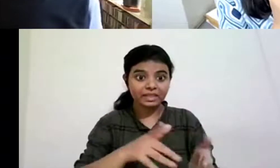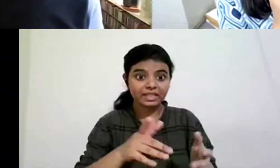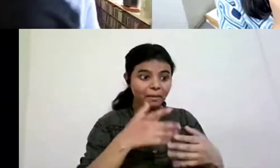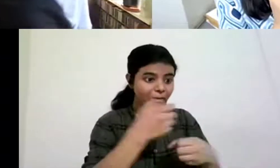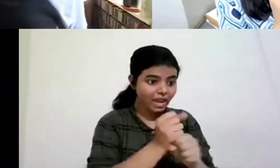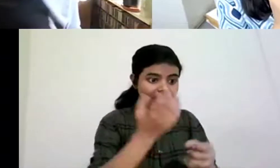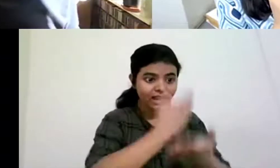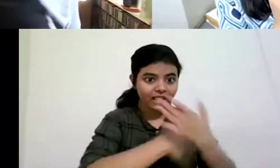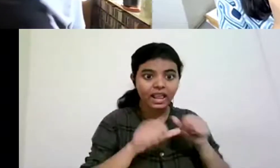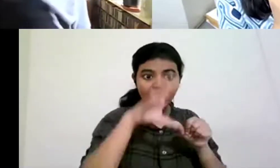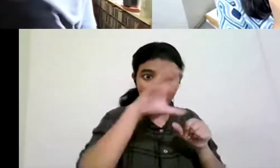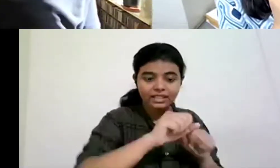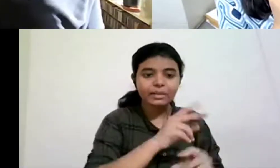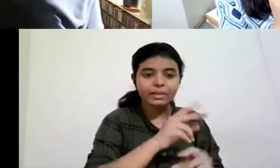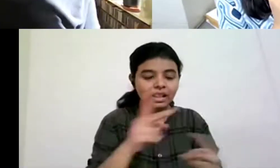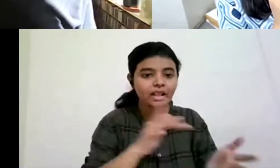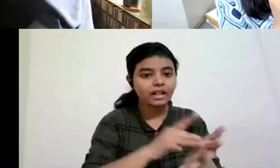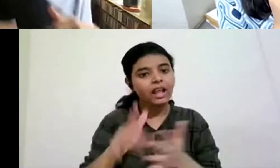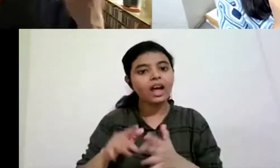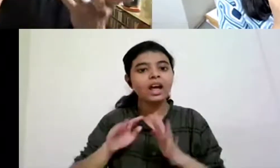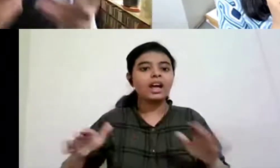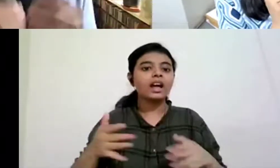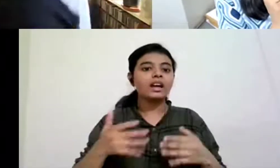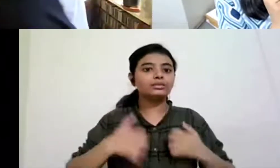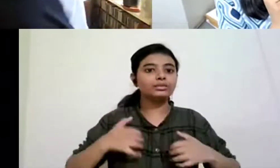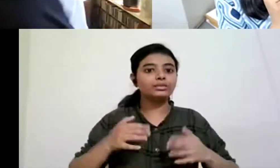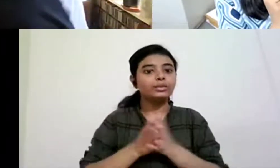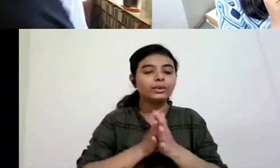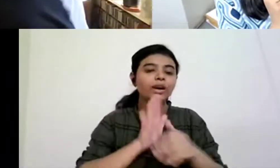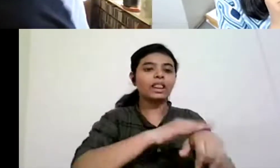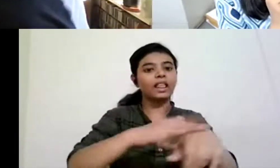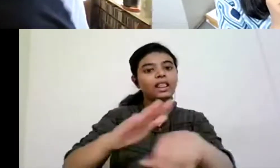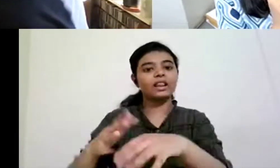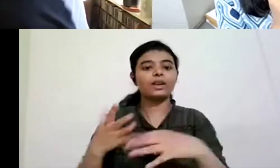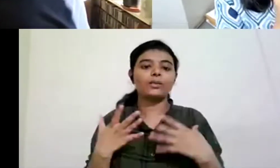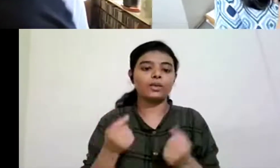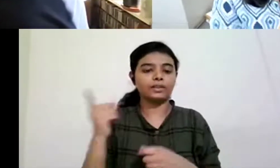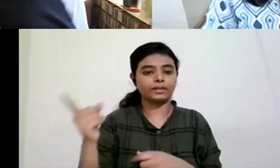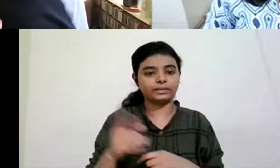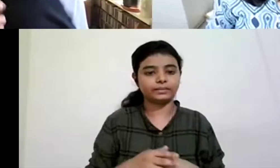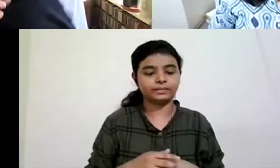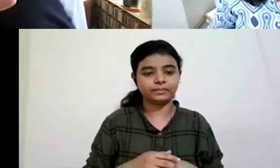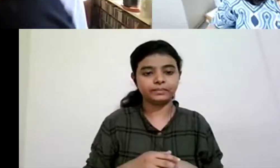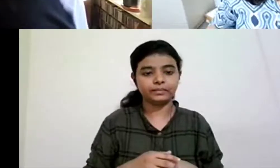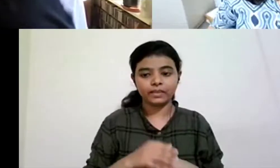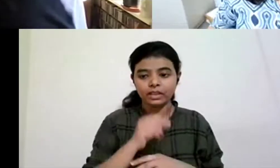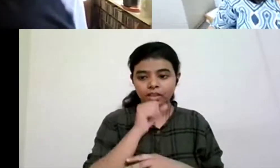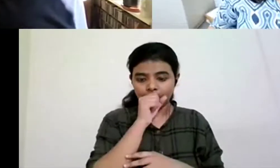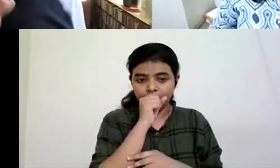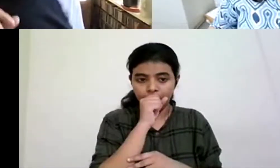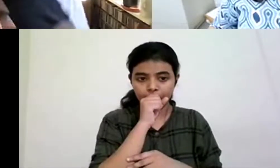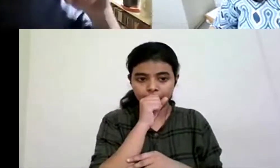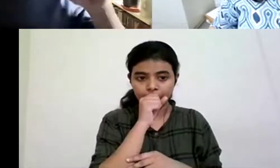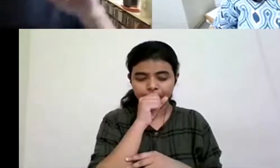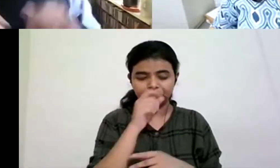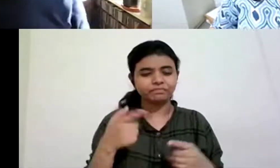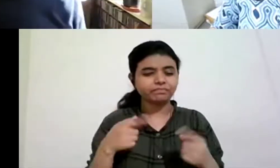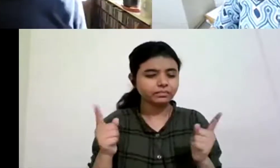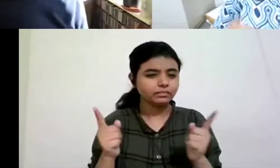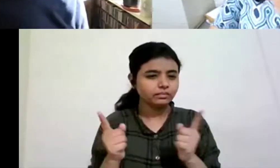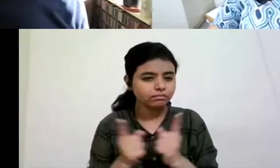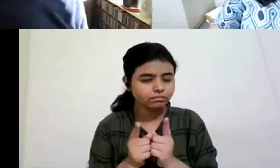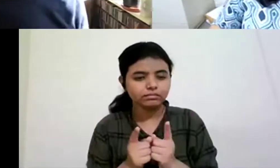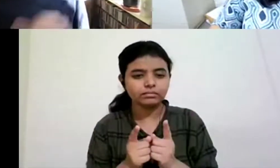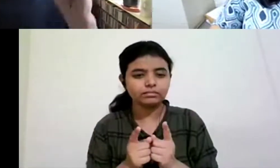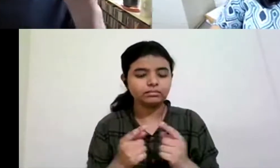exactly the curiosity occurs. Yeah, so like just as a small fun